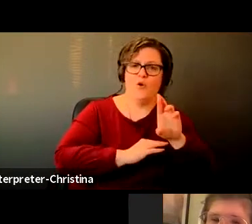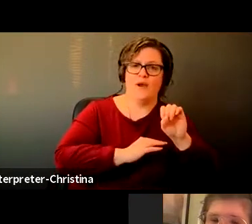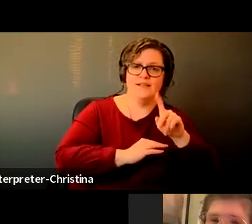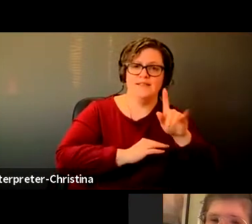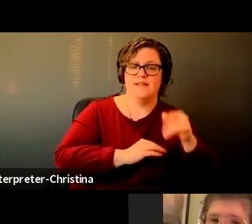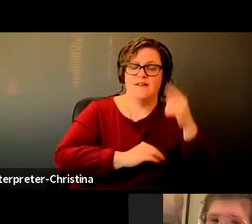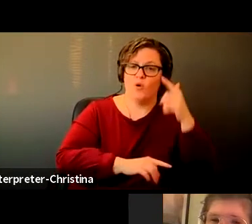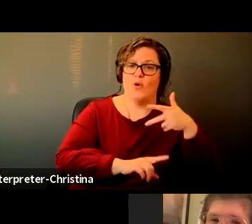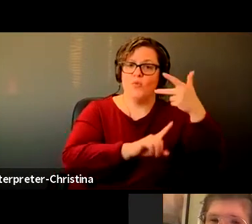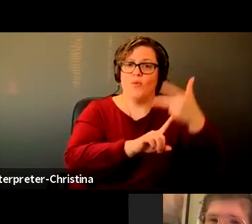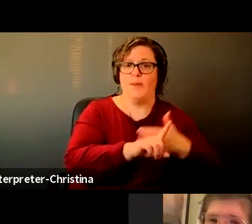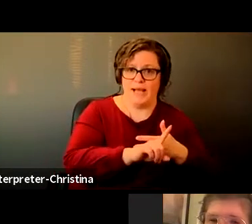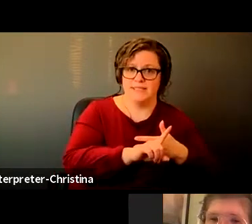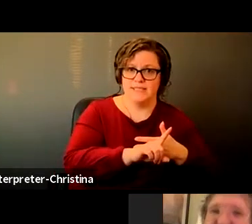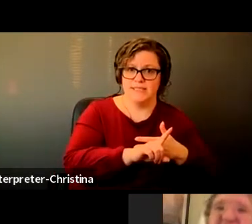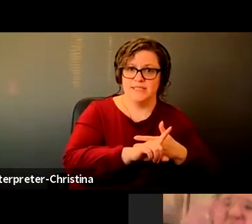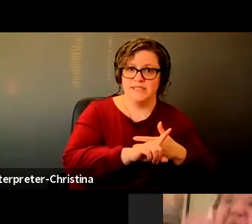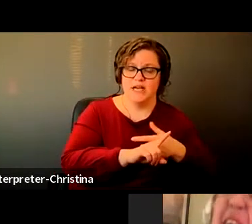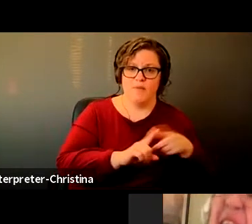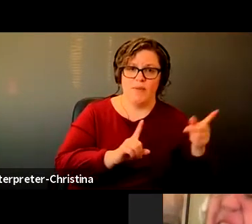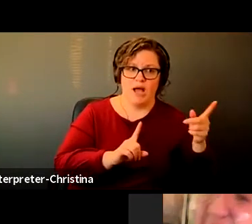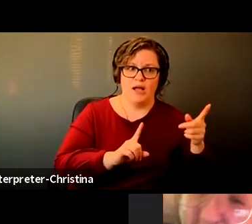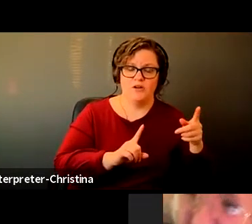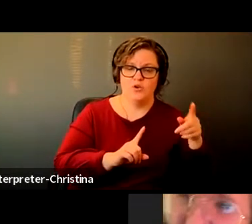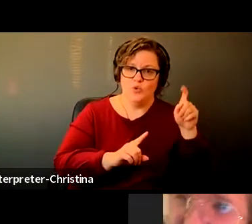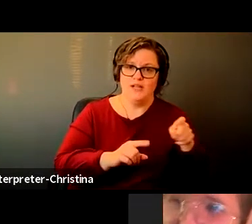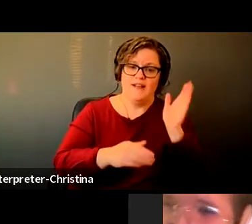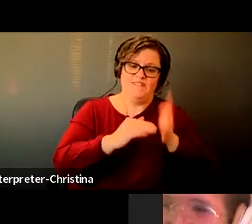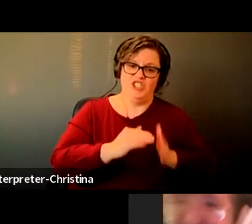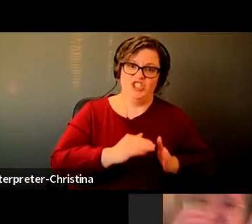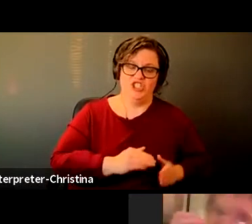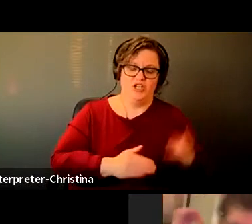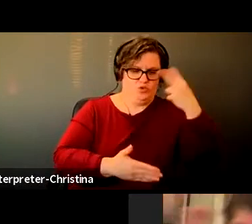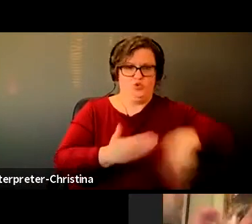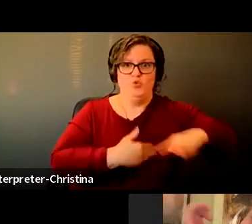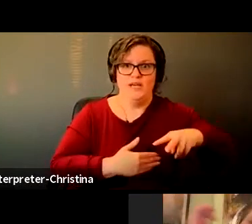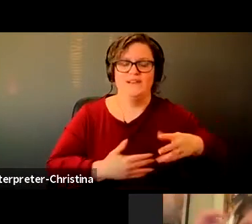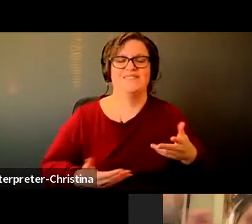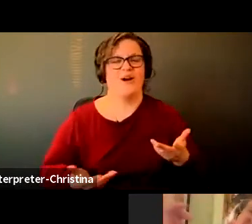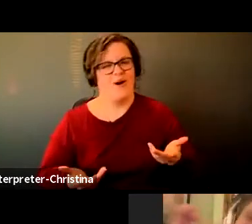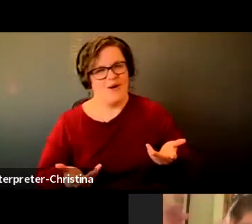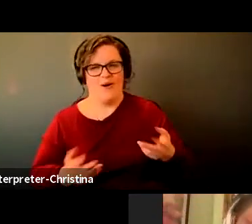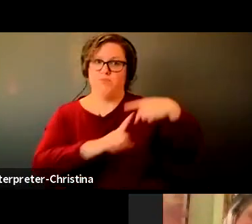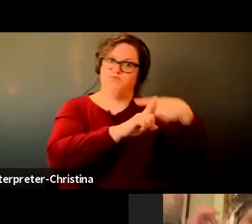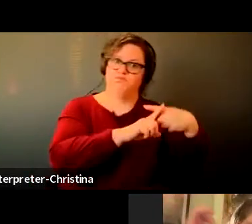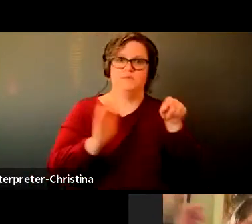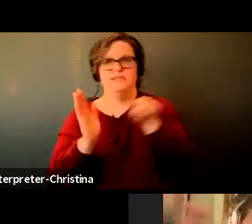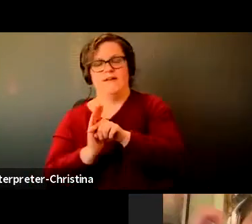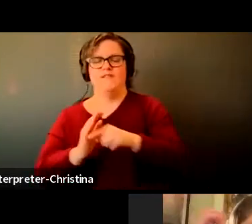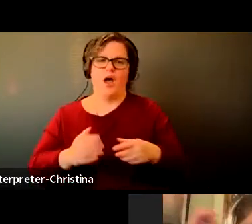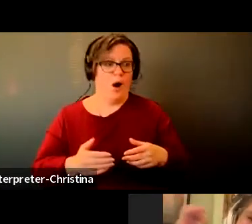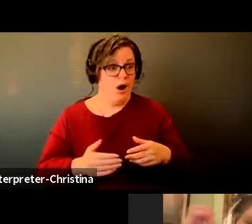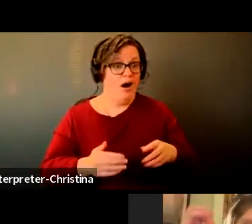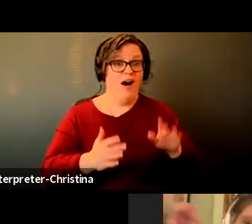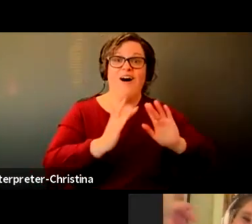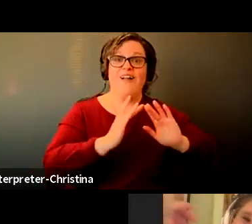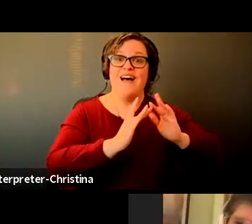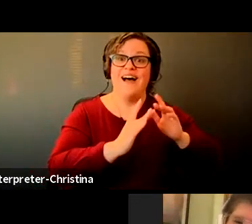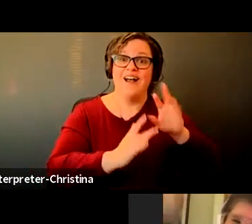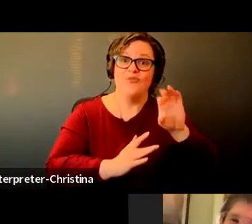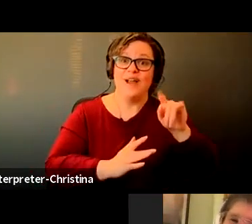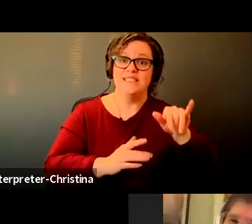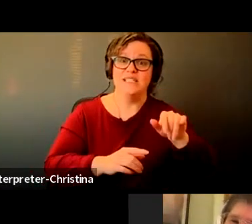3 months. It's due in 2 weeks, right? Like there's been so much of like those structures where I'm just like, this labor